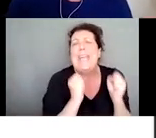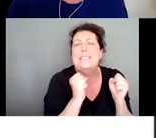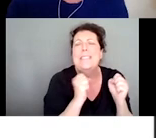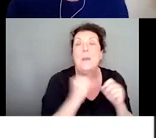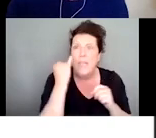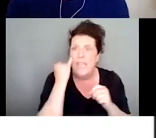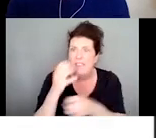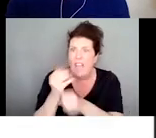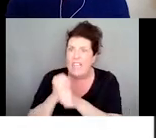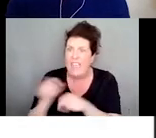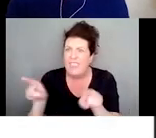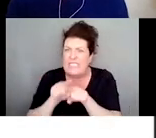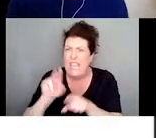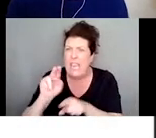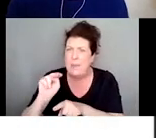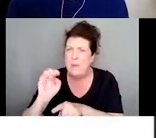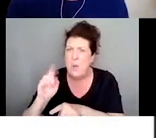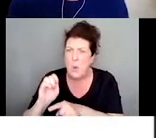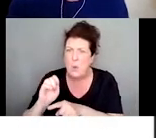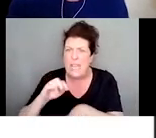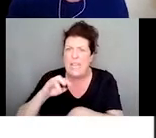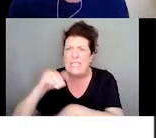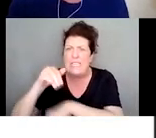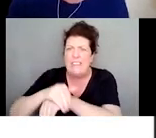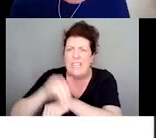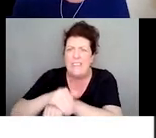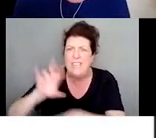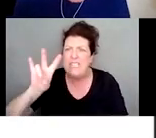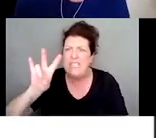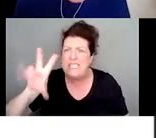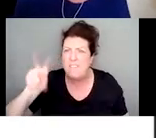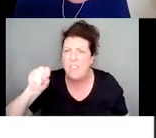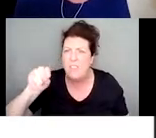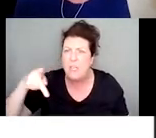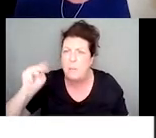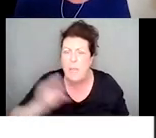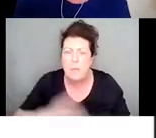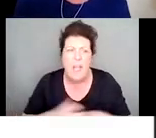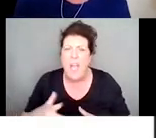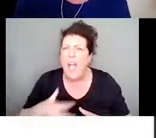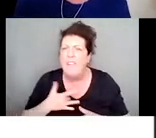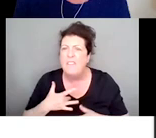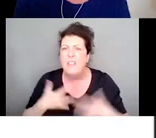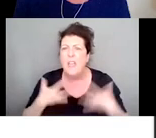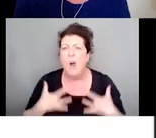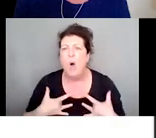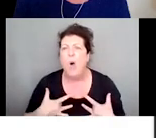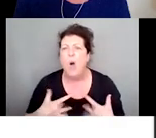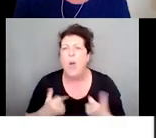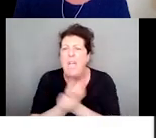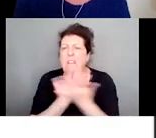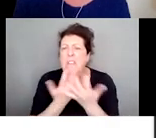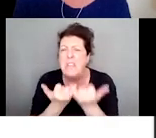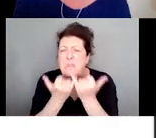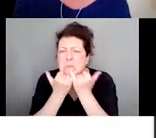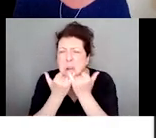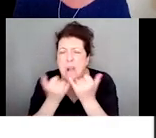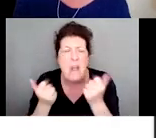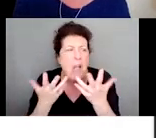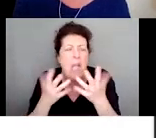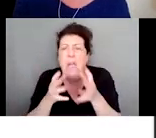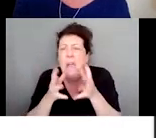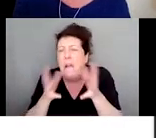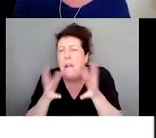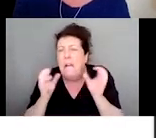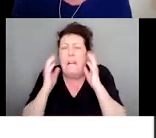everything's wrong and everything. So it is interesting that I, I can't, I'm